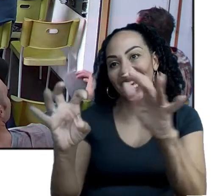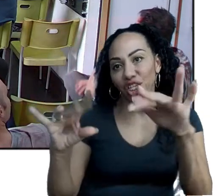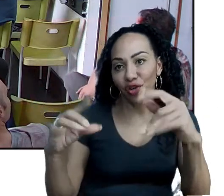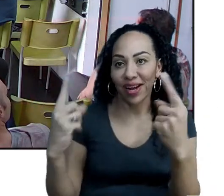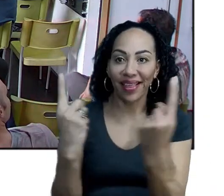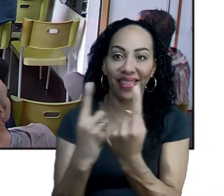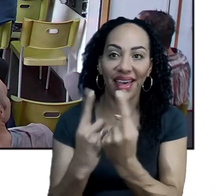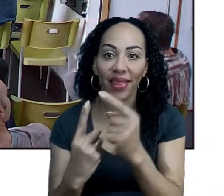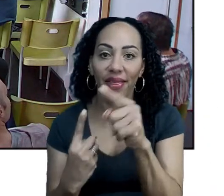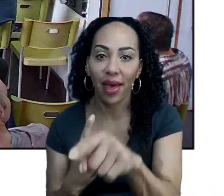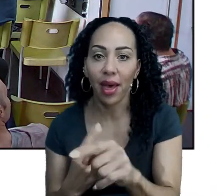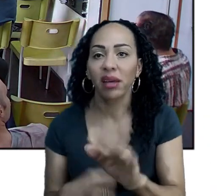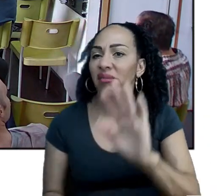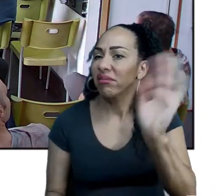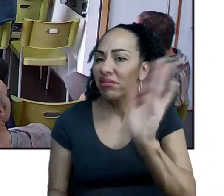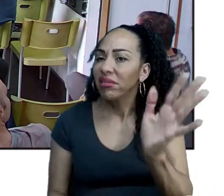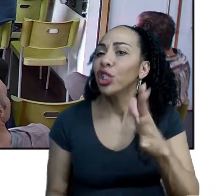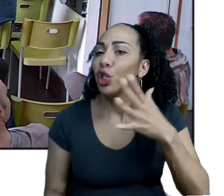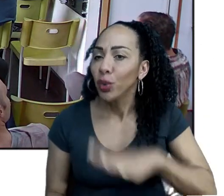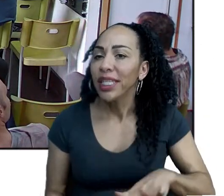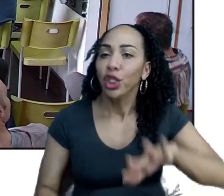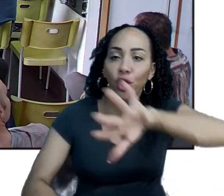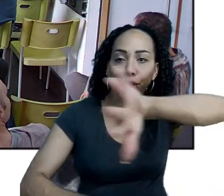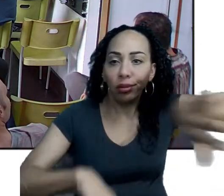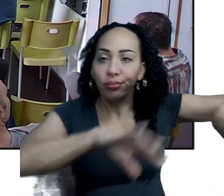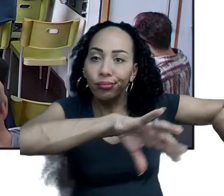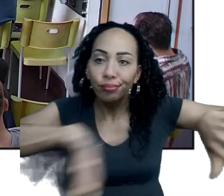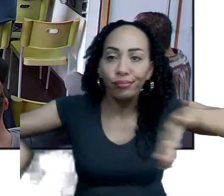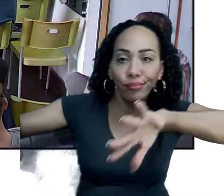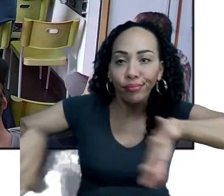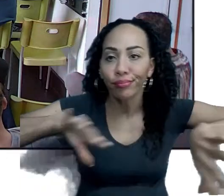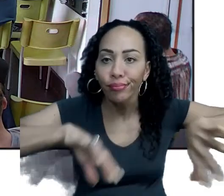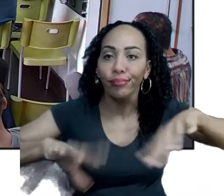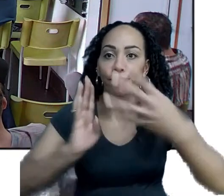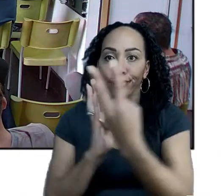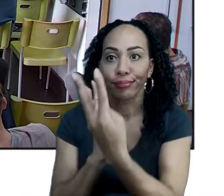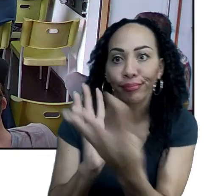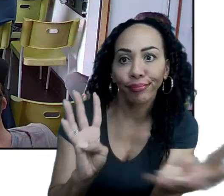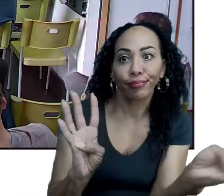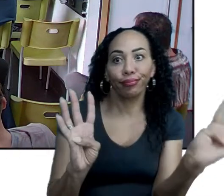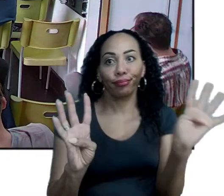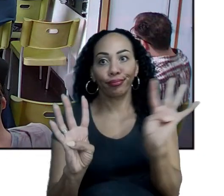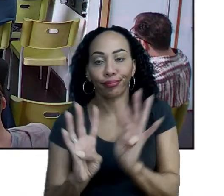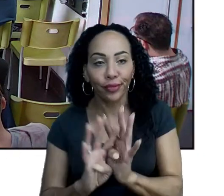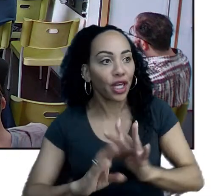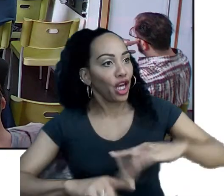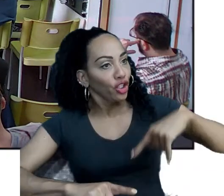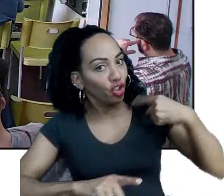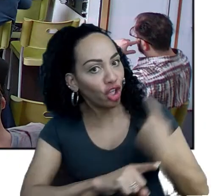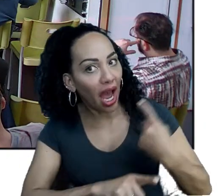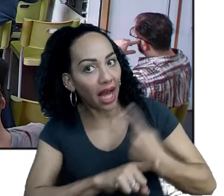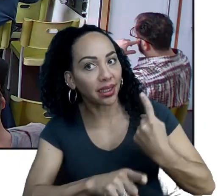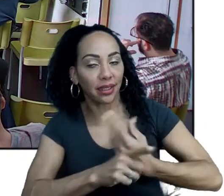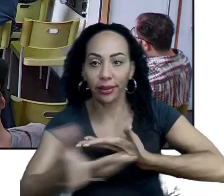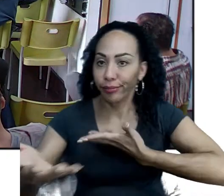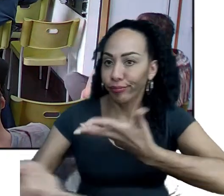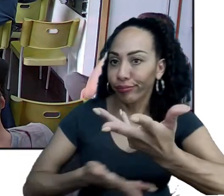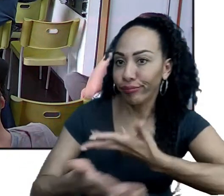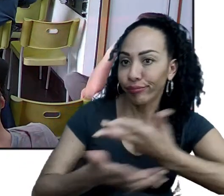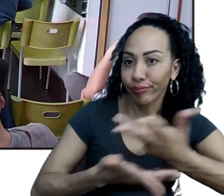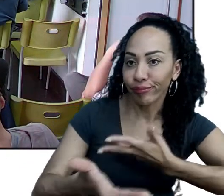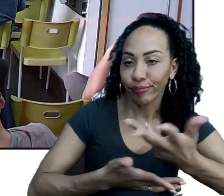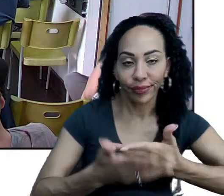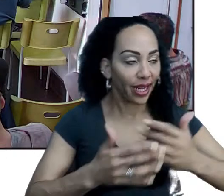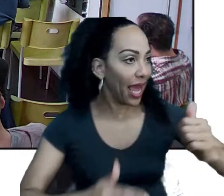circle, you know, move all the tables out of the way, circle of chairs, let's chat about what our expectations are, let's voice all our concerns, and yeah.